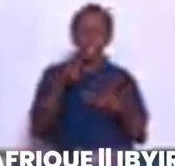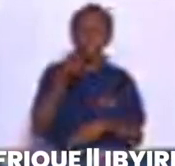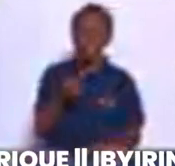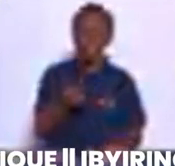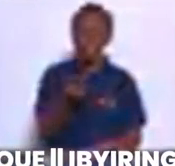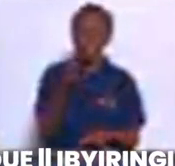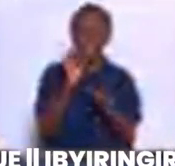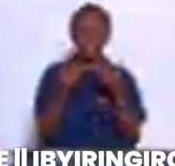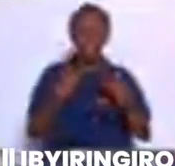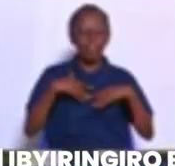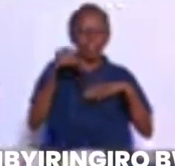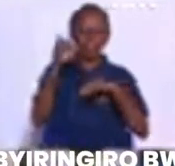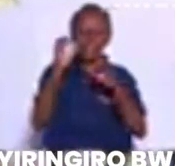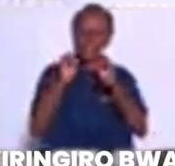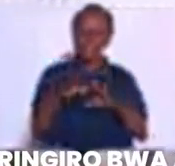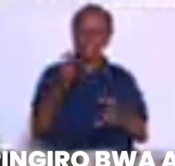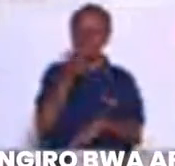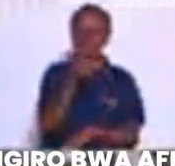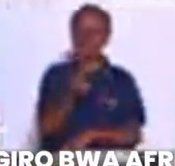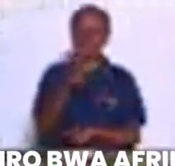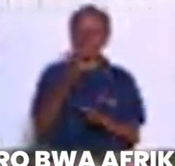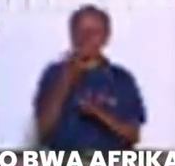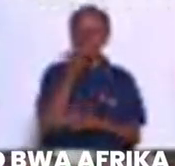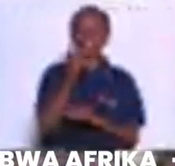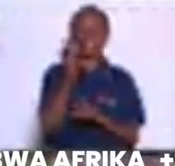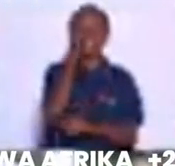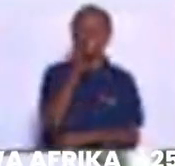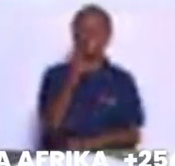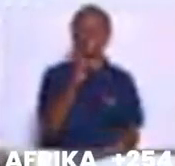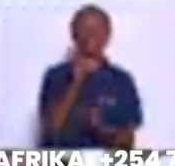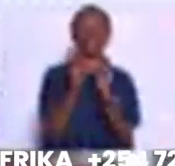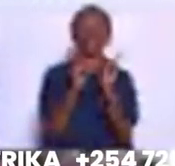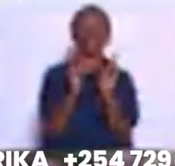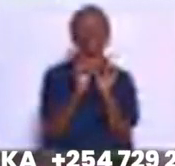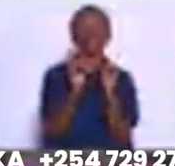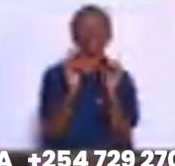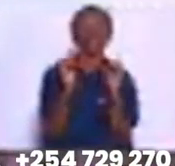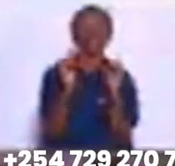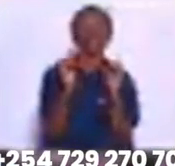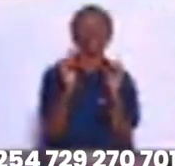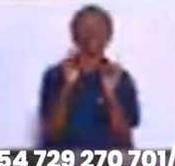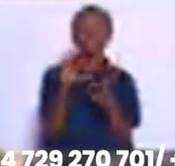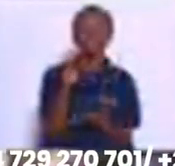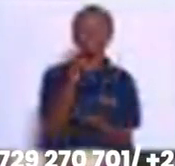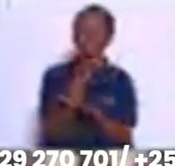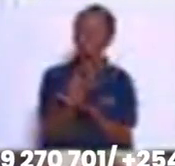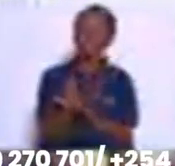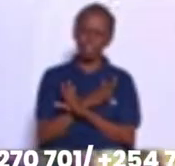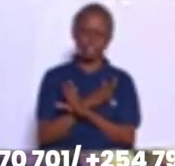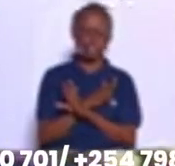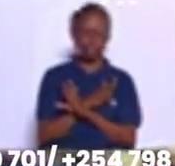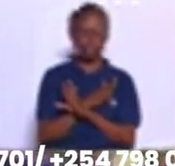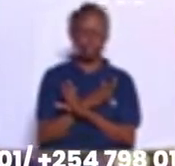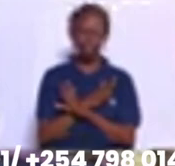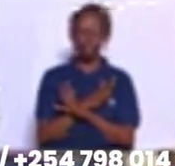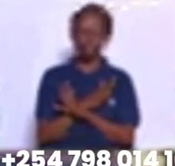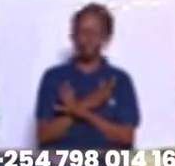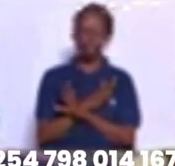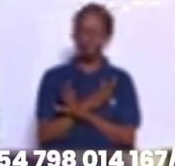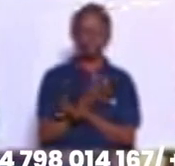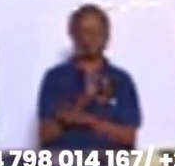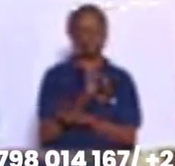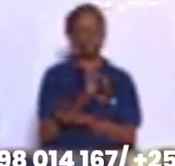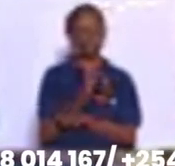If they don't have anything to say, men will never talk. So we'll just find him sitting there,